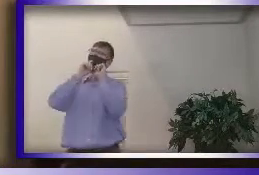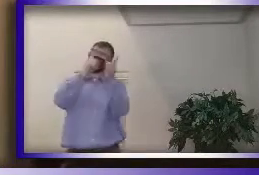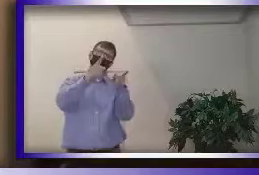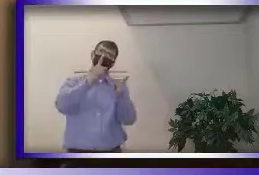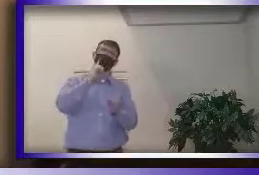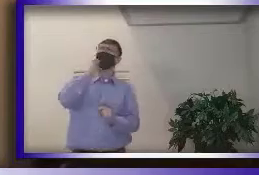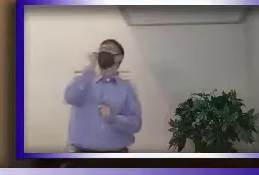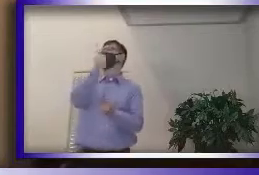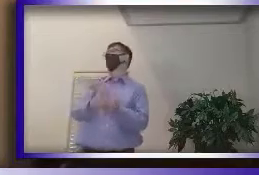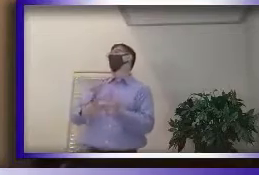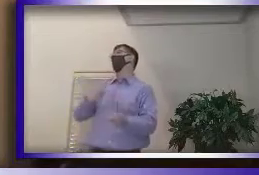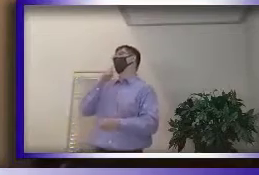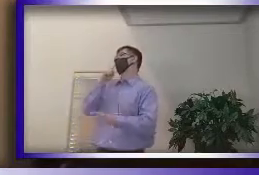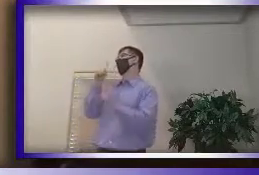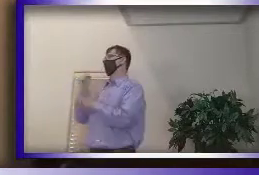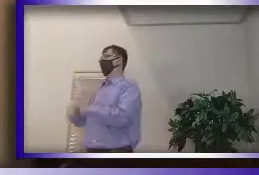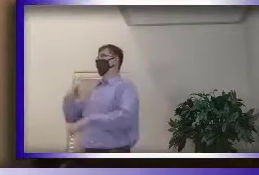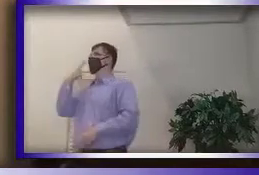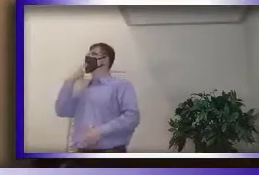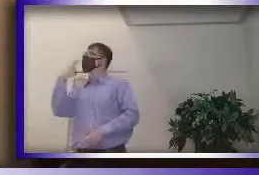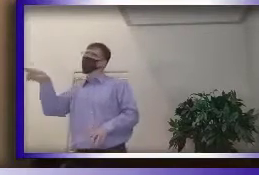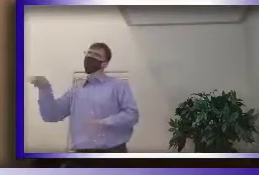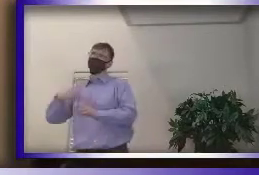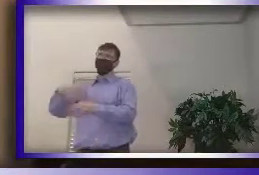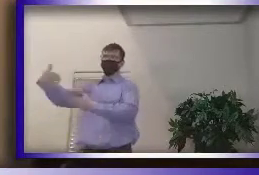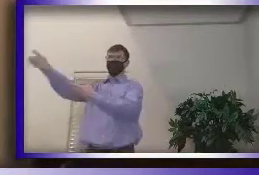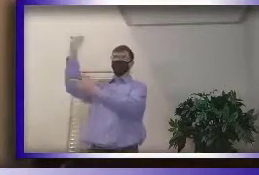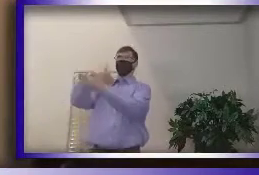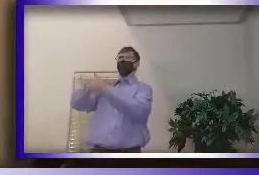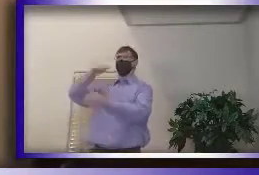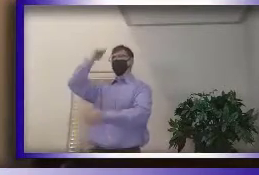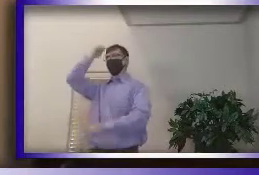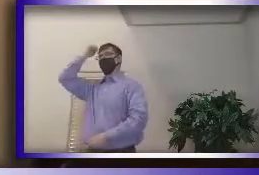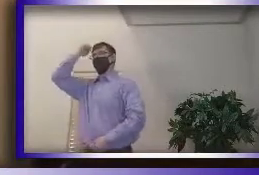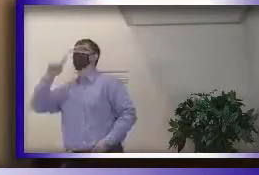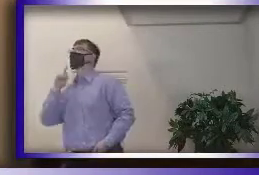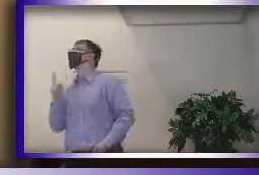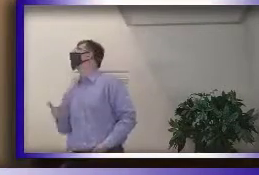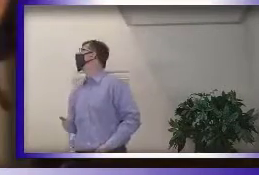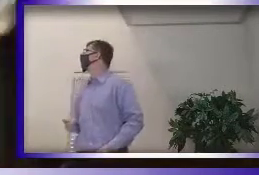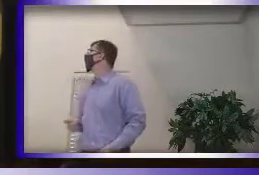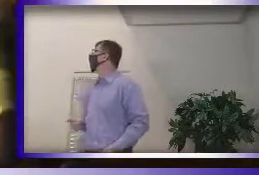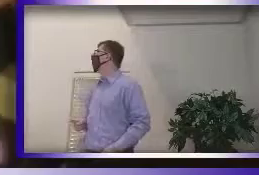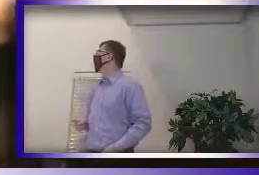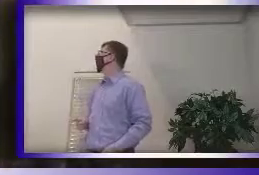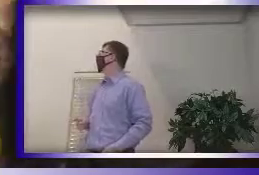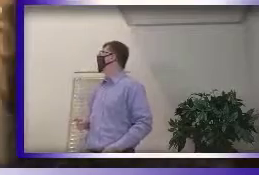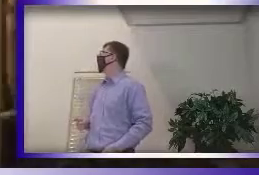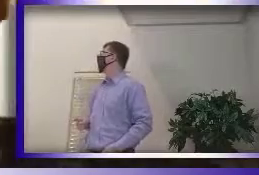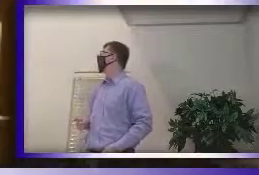This is the real reason I want to be done with masks. I want to be able to wear earrings again.